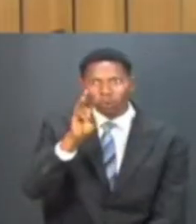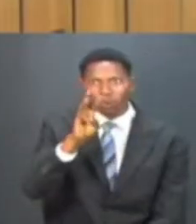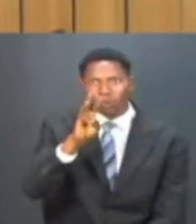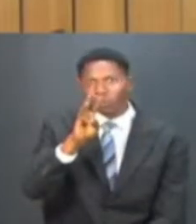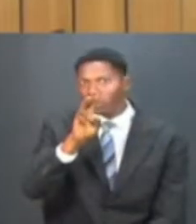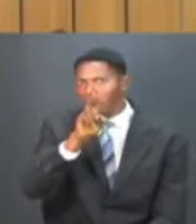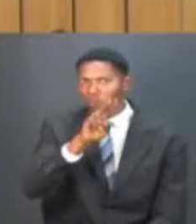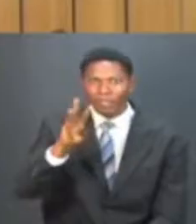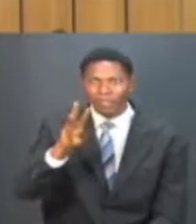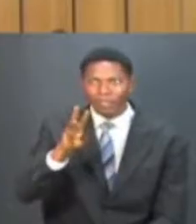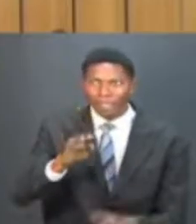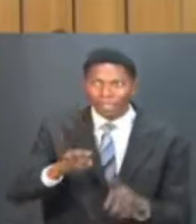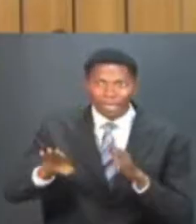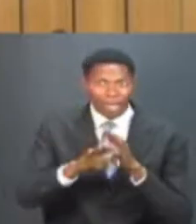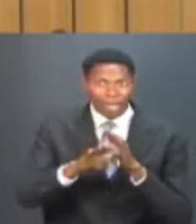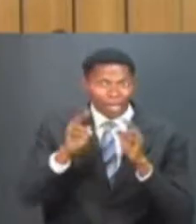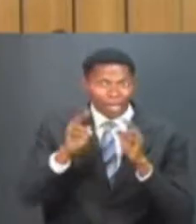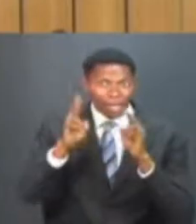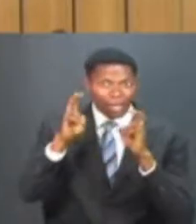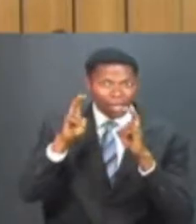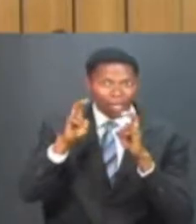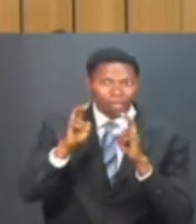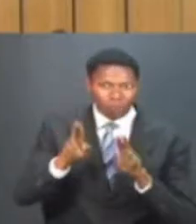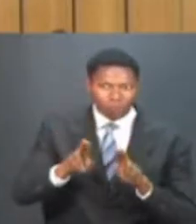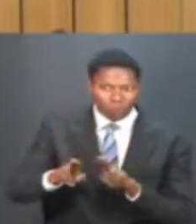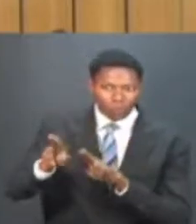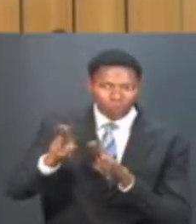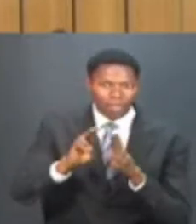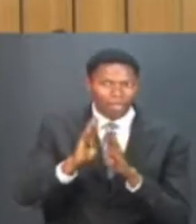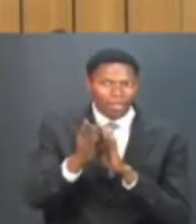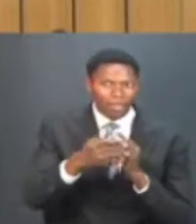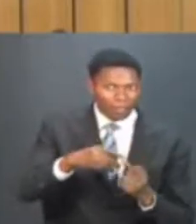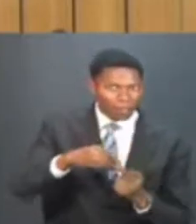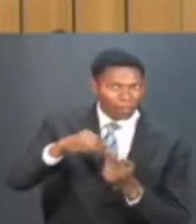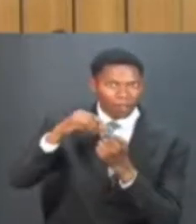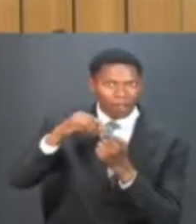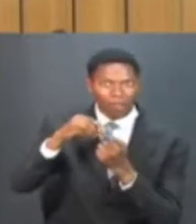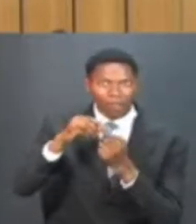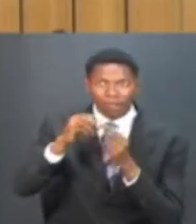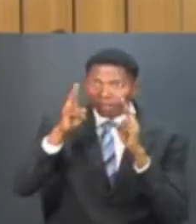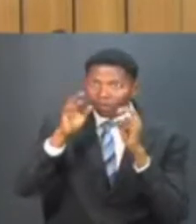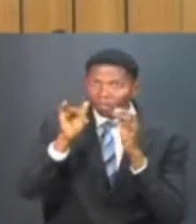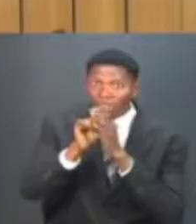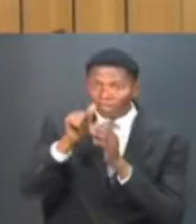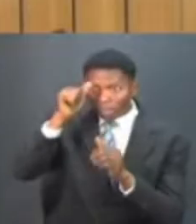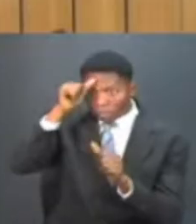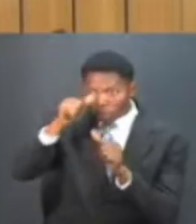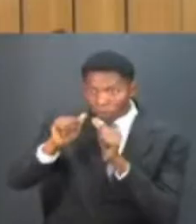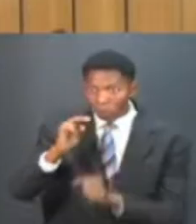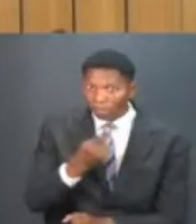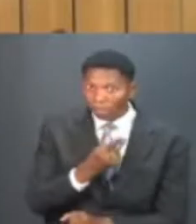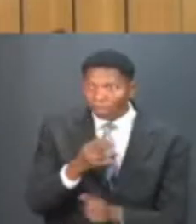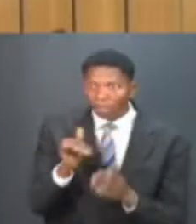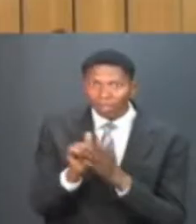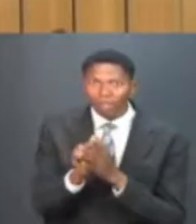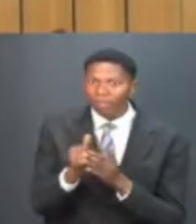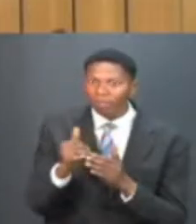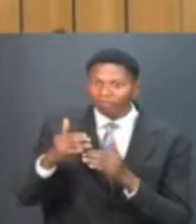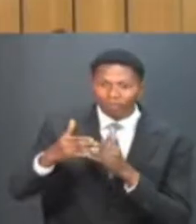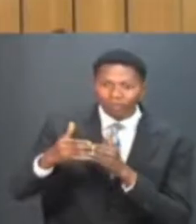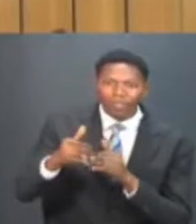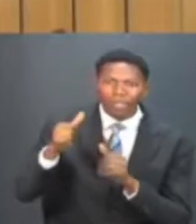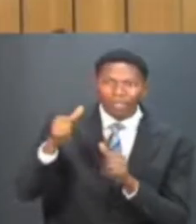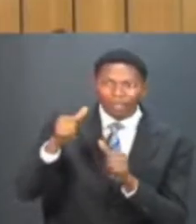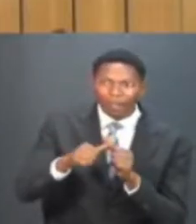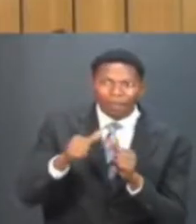theme, United by Unique, a theme that reminds us that behind every statistic is a